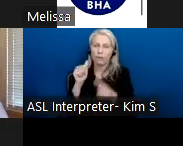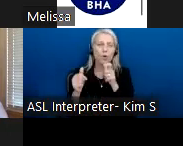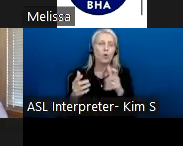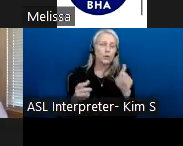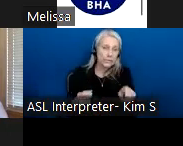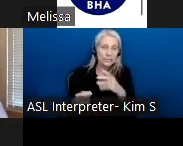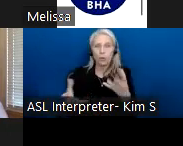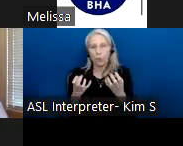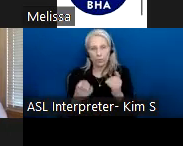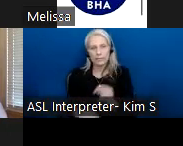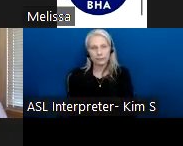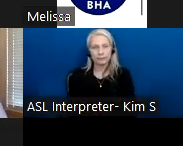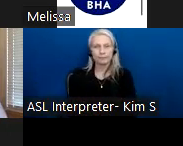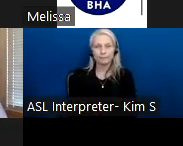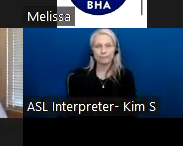them.